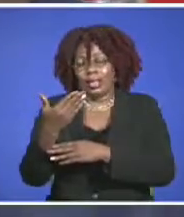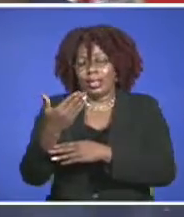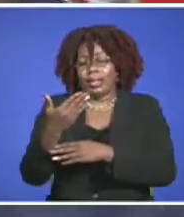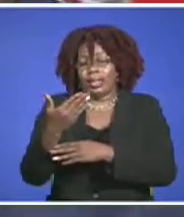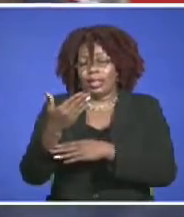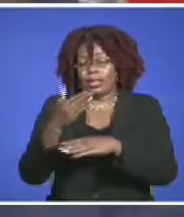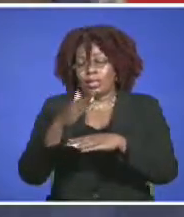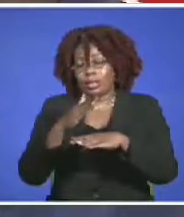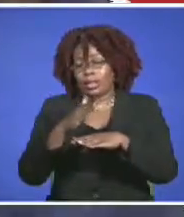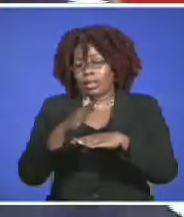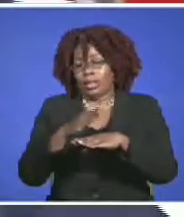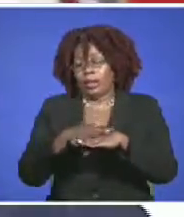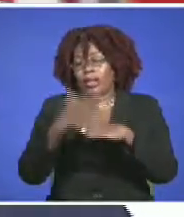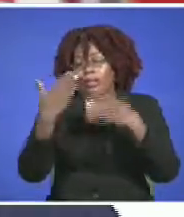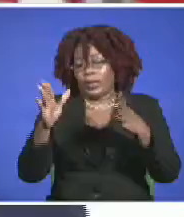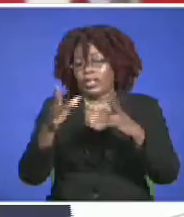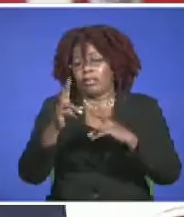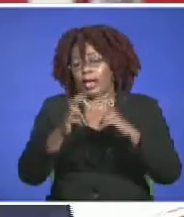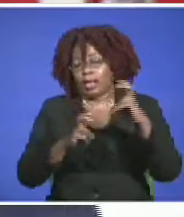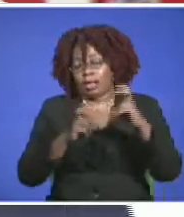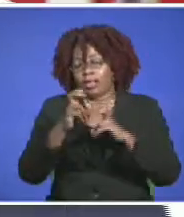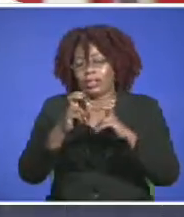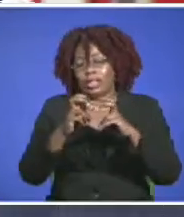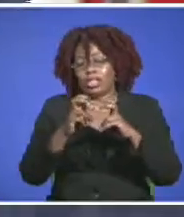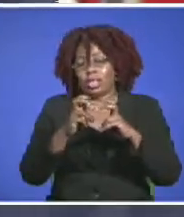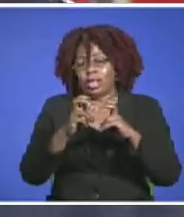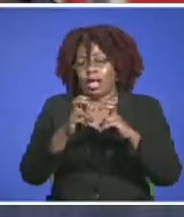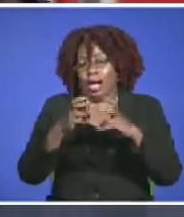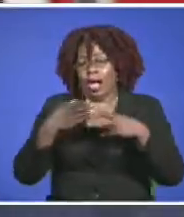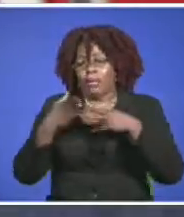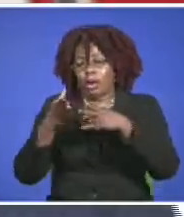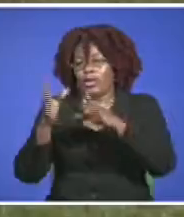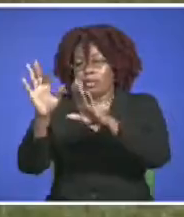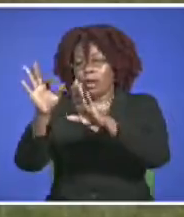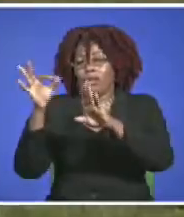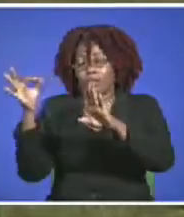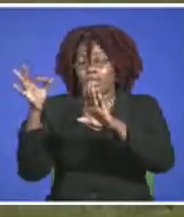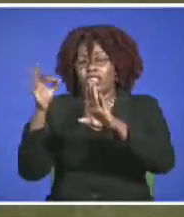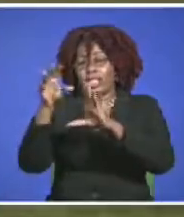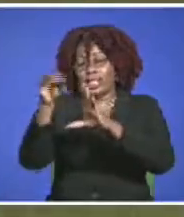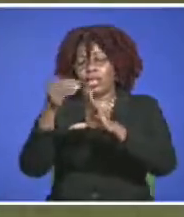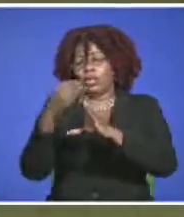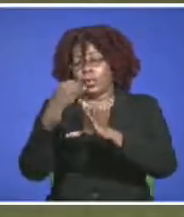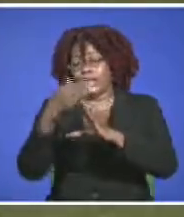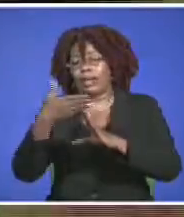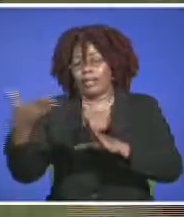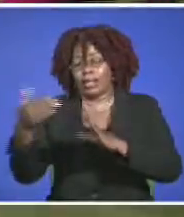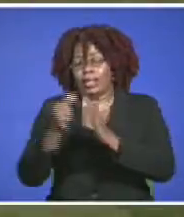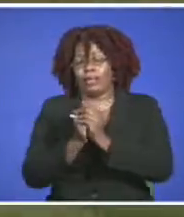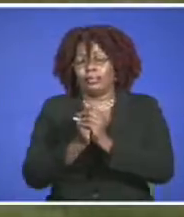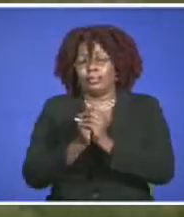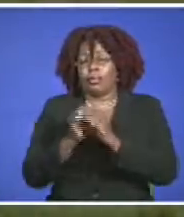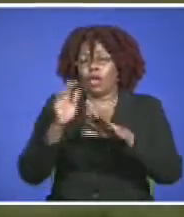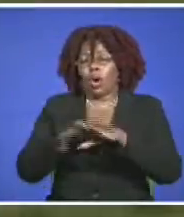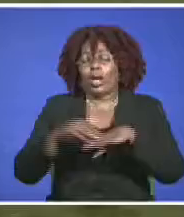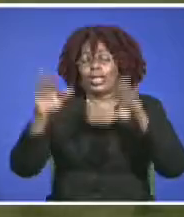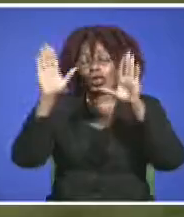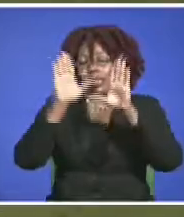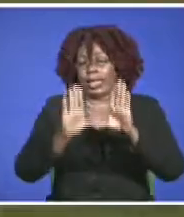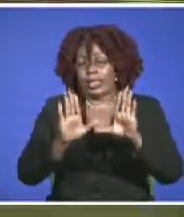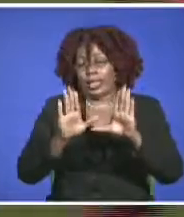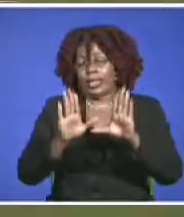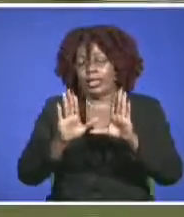on defrost the day of competition. So when I hop off stage, I'm headed straight to the freezer. It's Sunday, and there's no better way to spend it